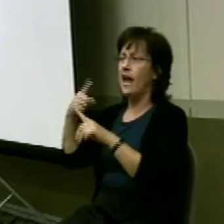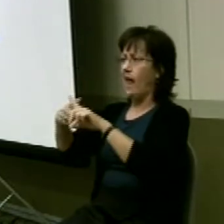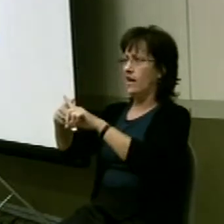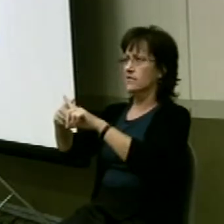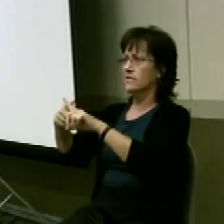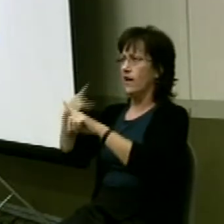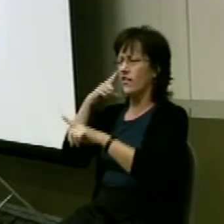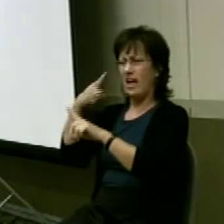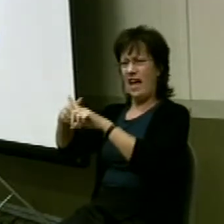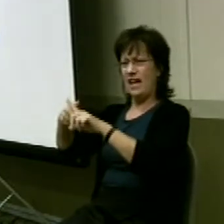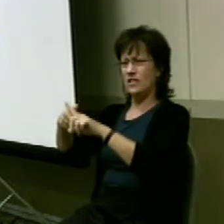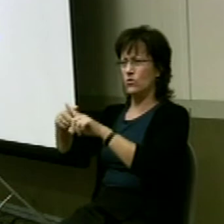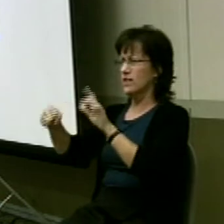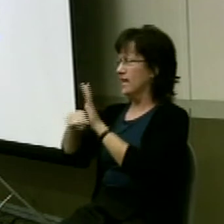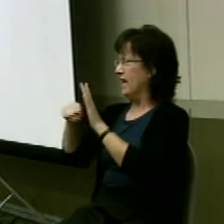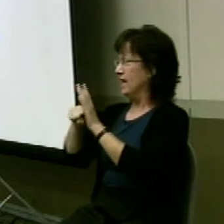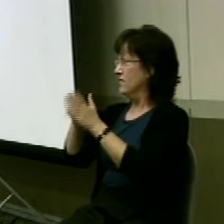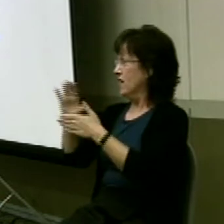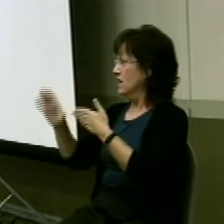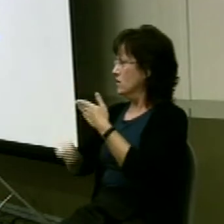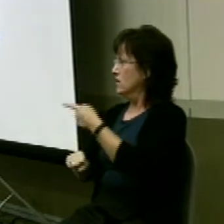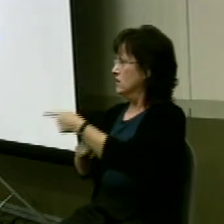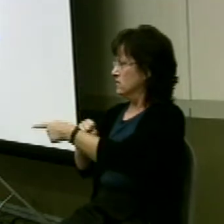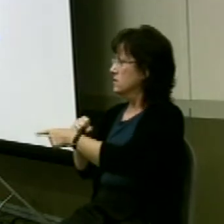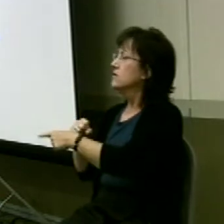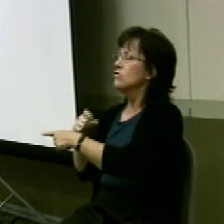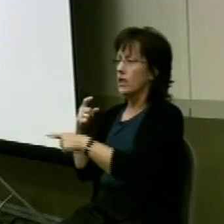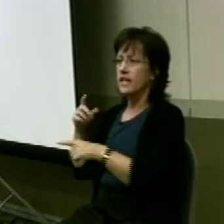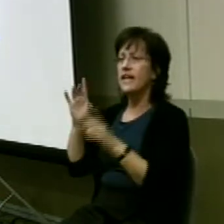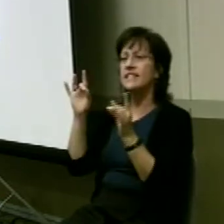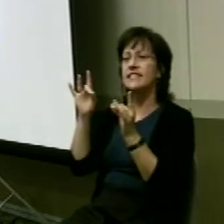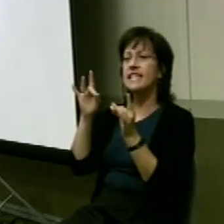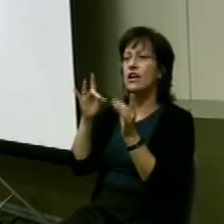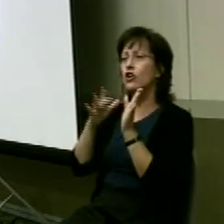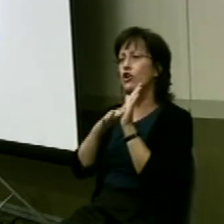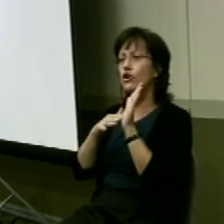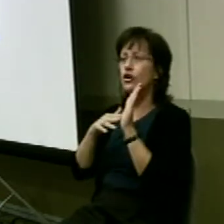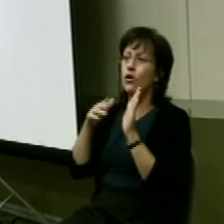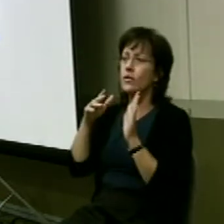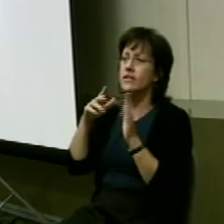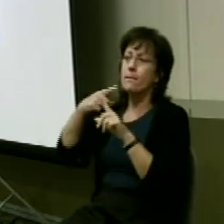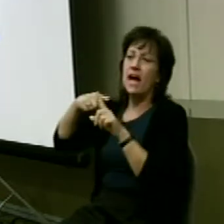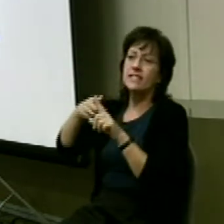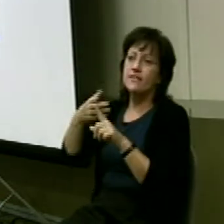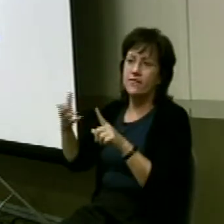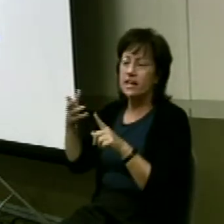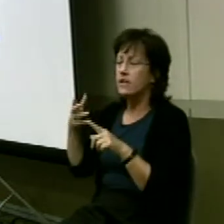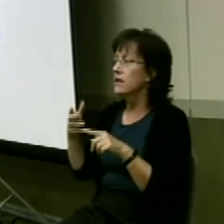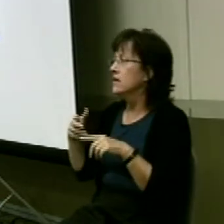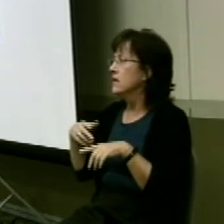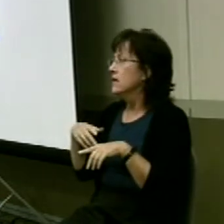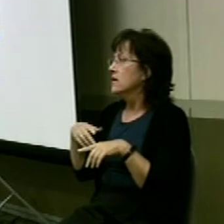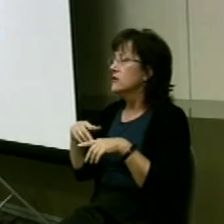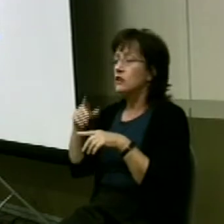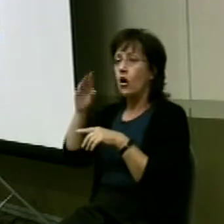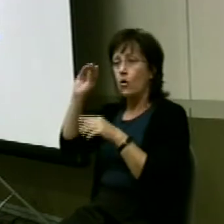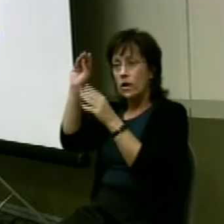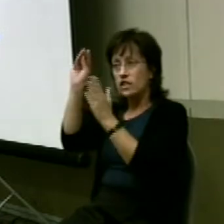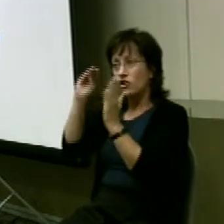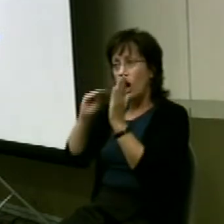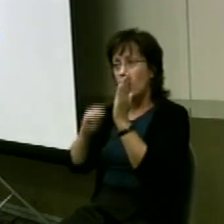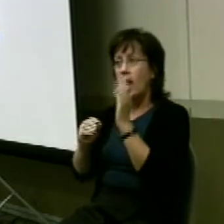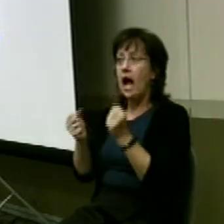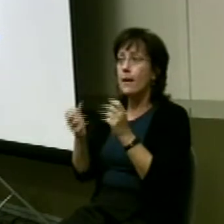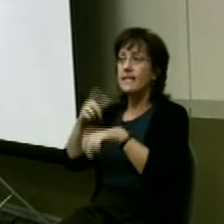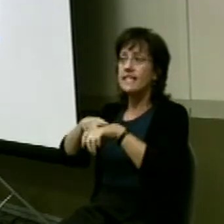and X's he got. I think an X must have been a negative consequence, and a sticker was a positive. Okay. So